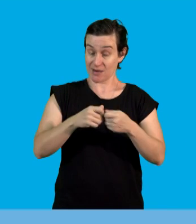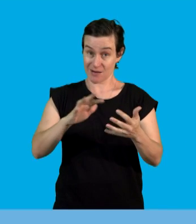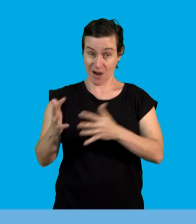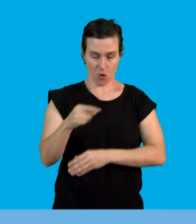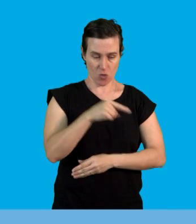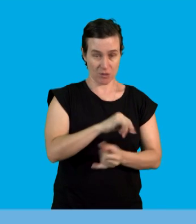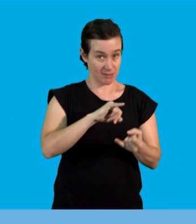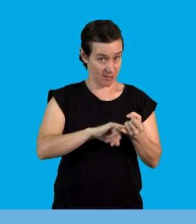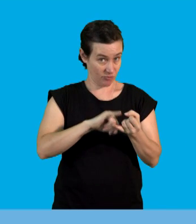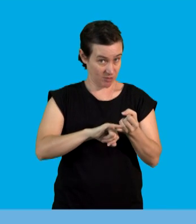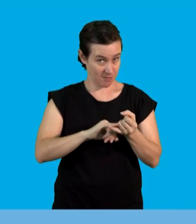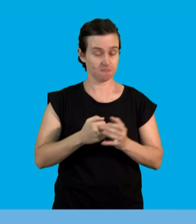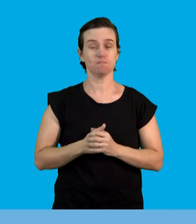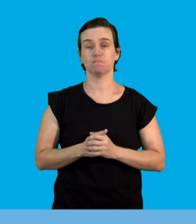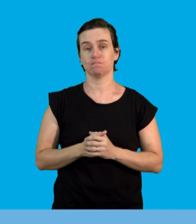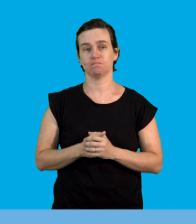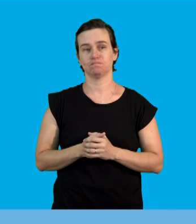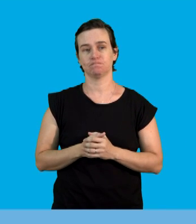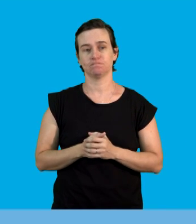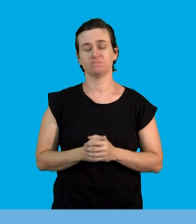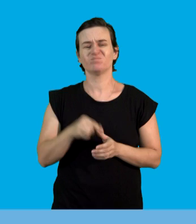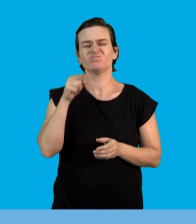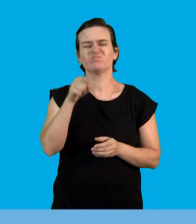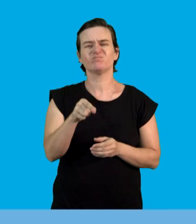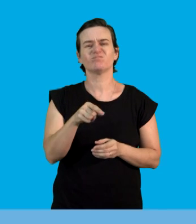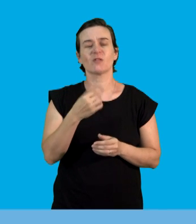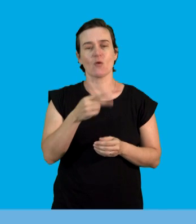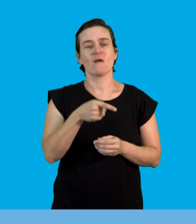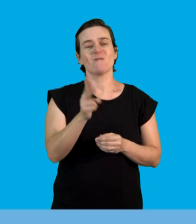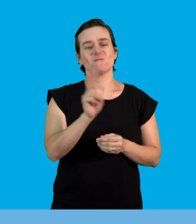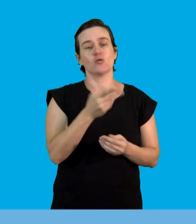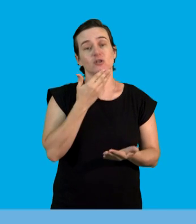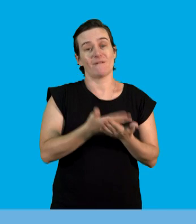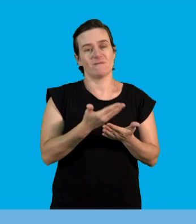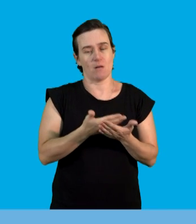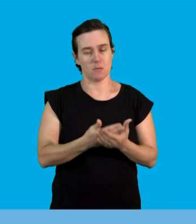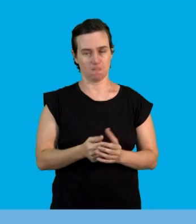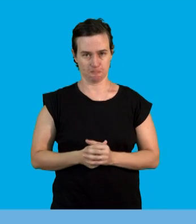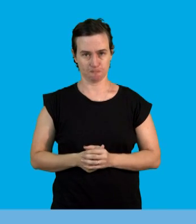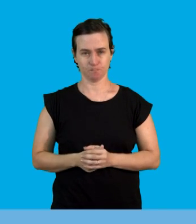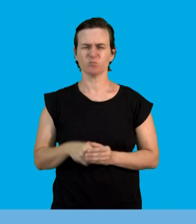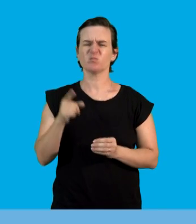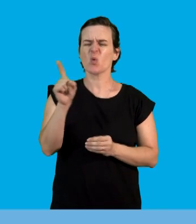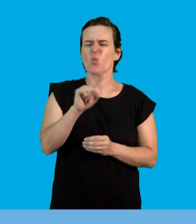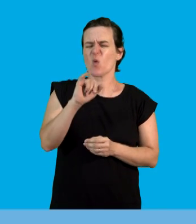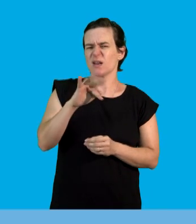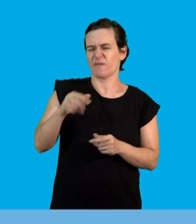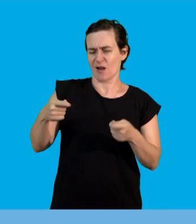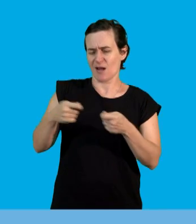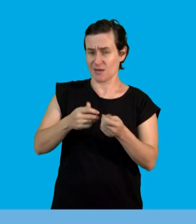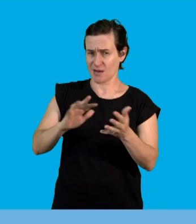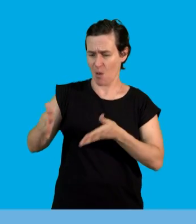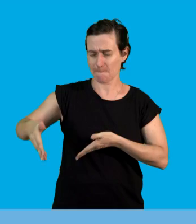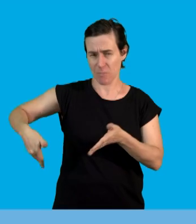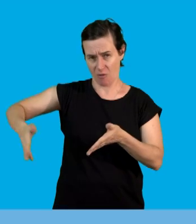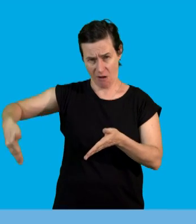We are saying this. Each cell adds to the voltage available to the charges. Now, what then happens if these cells are